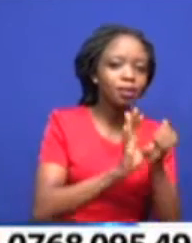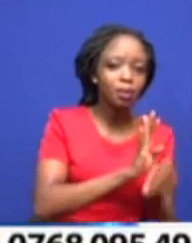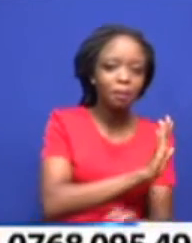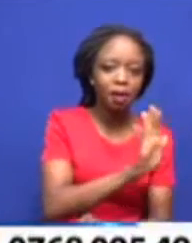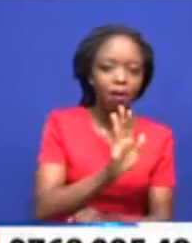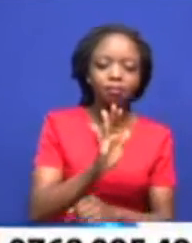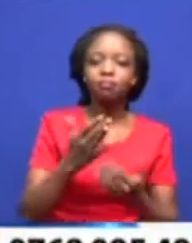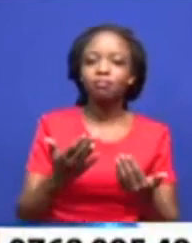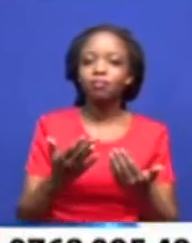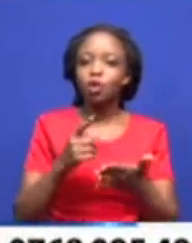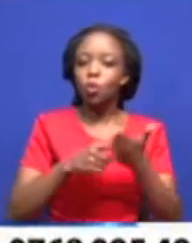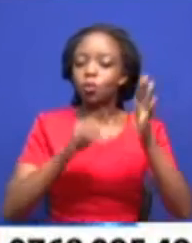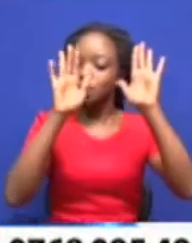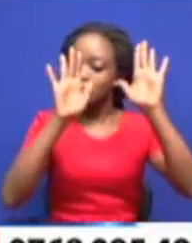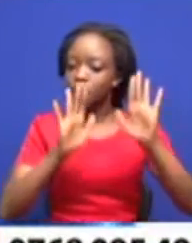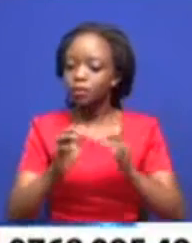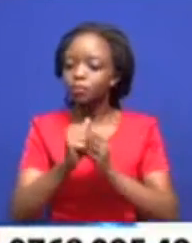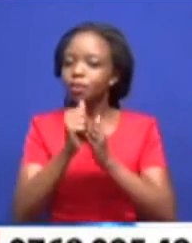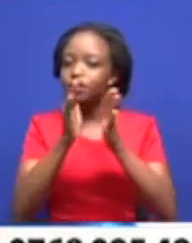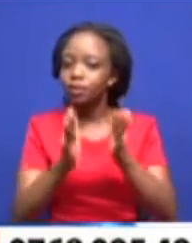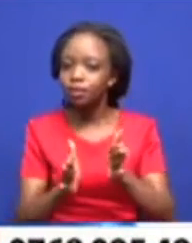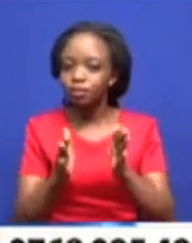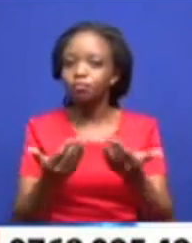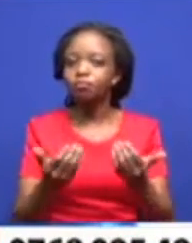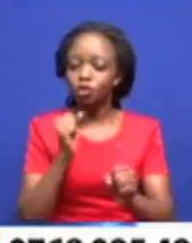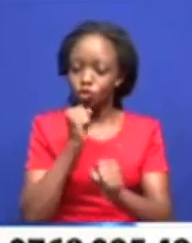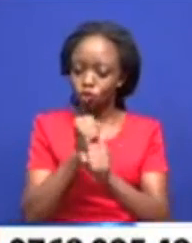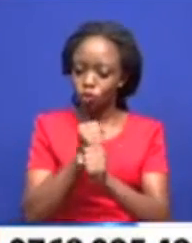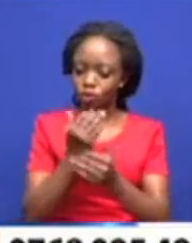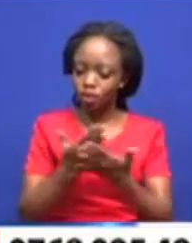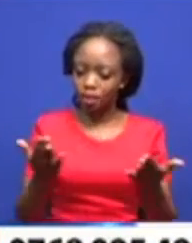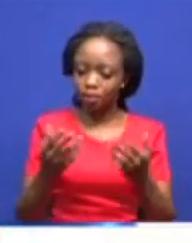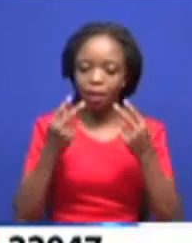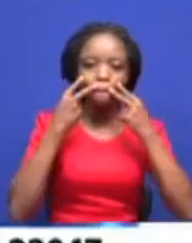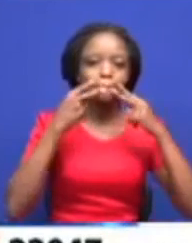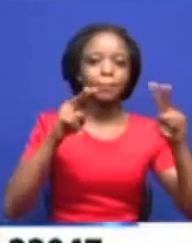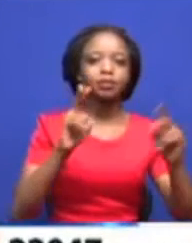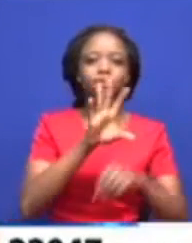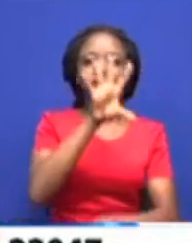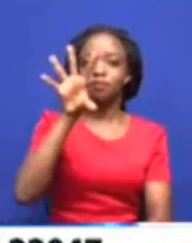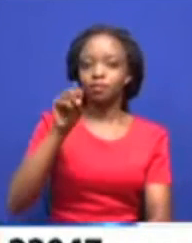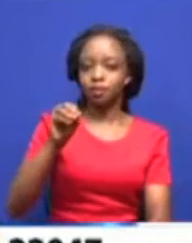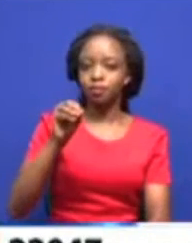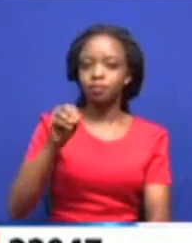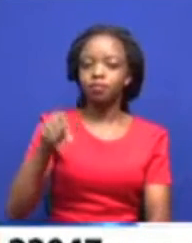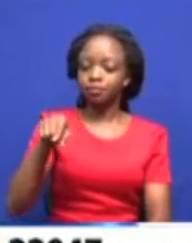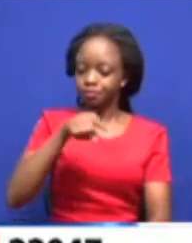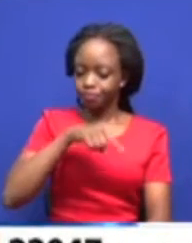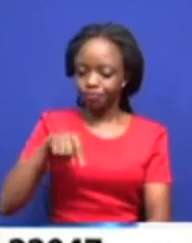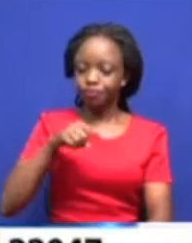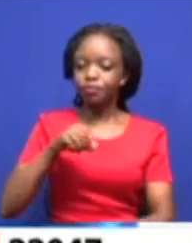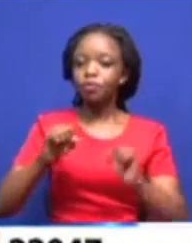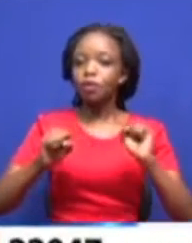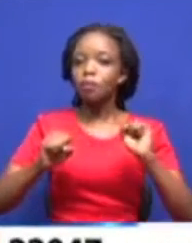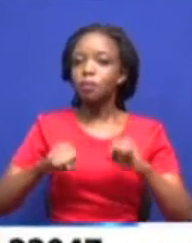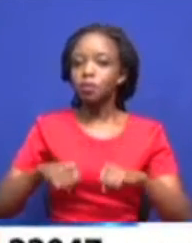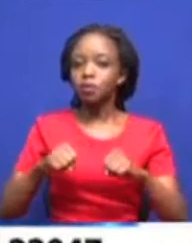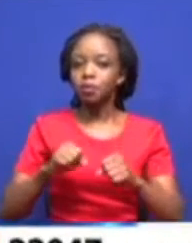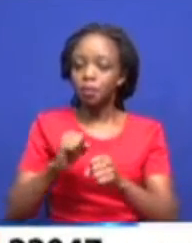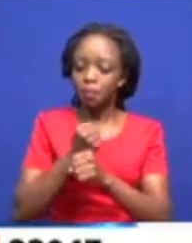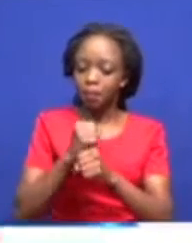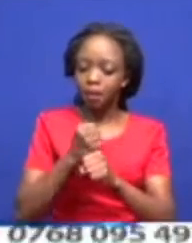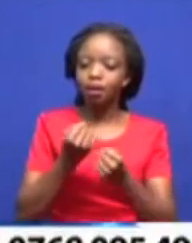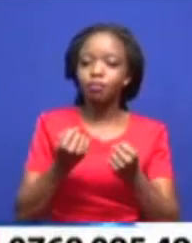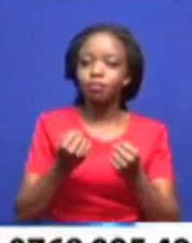the most important, world leaders need to do something about the peace in Africa so that we can bring